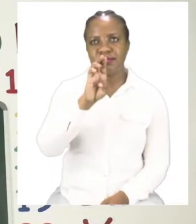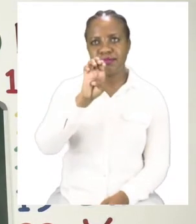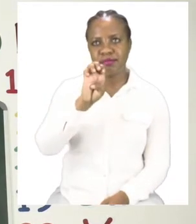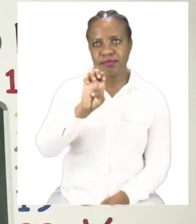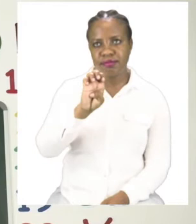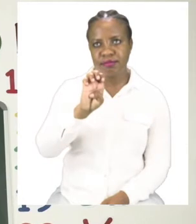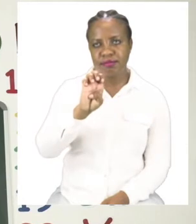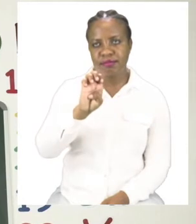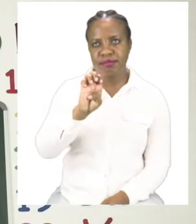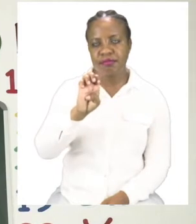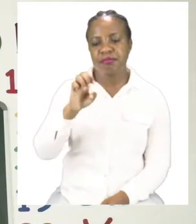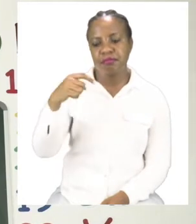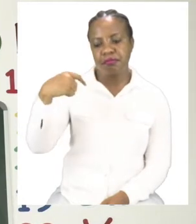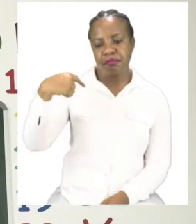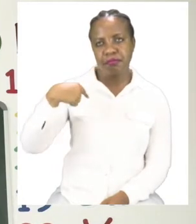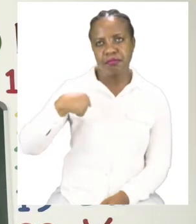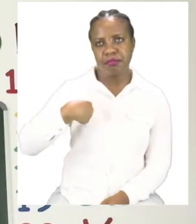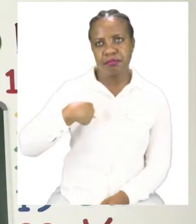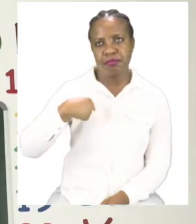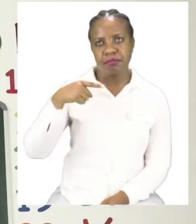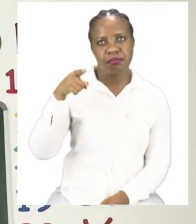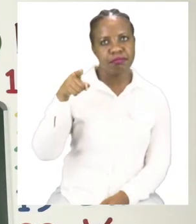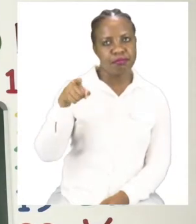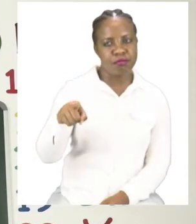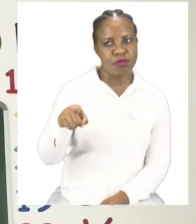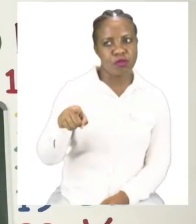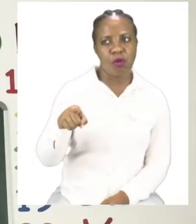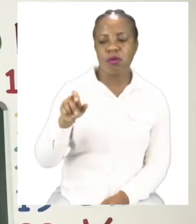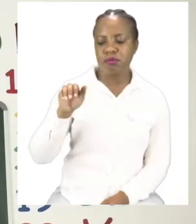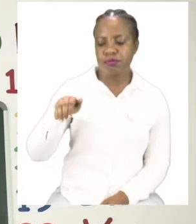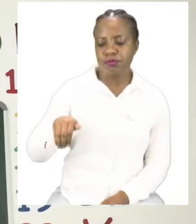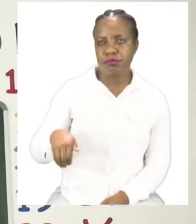a boy, we say he.